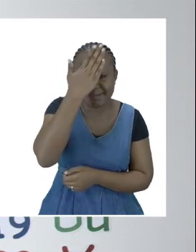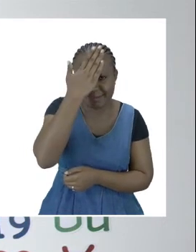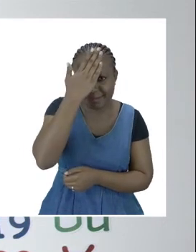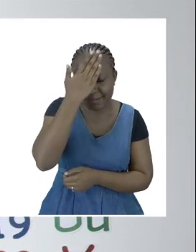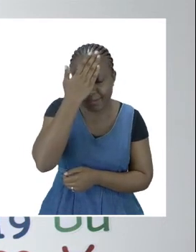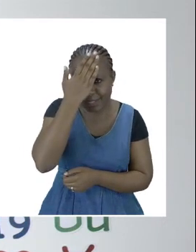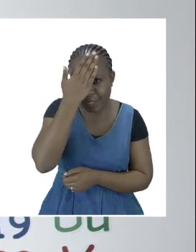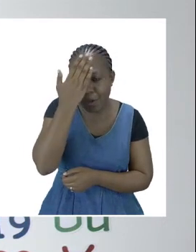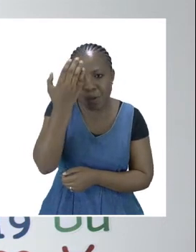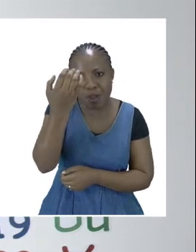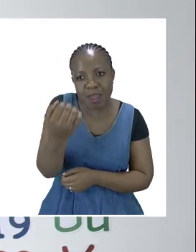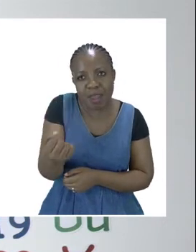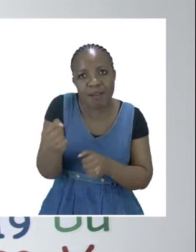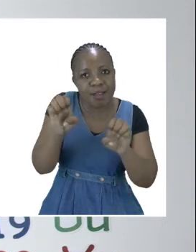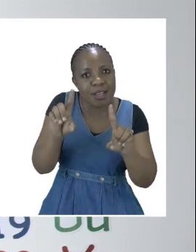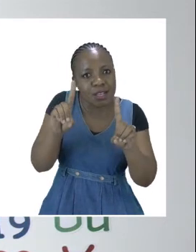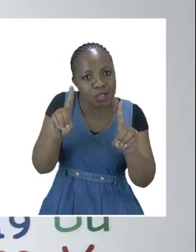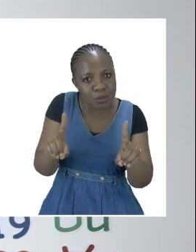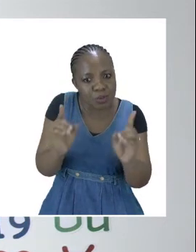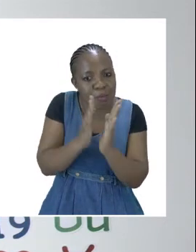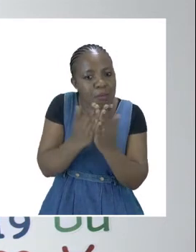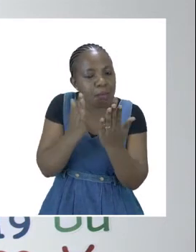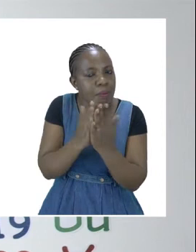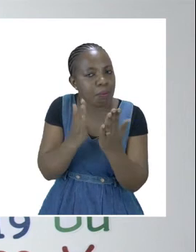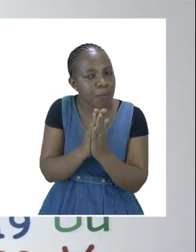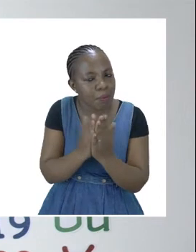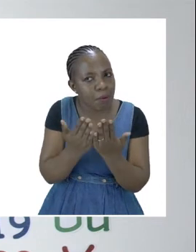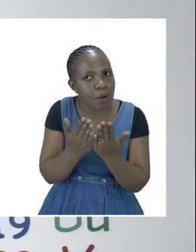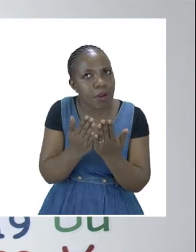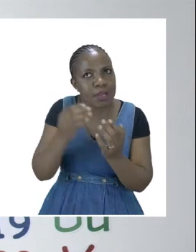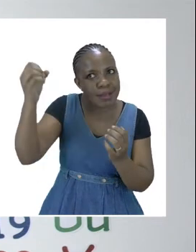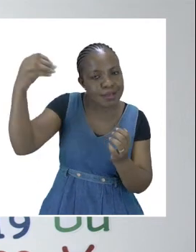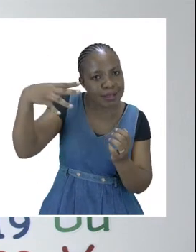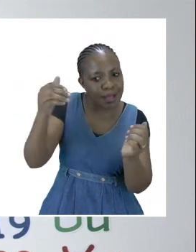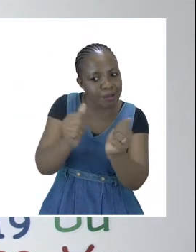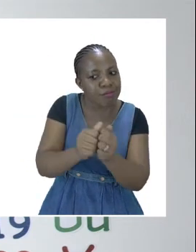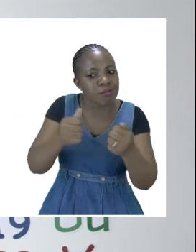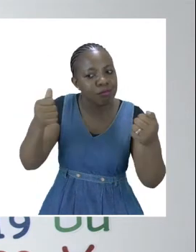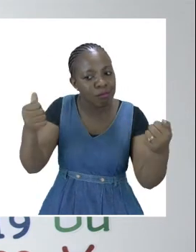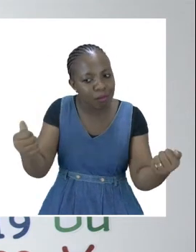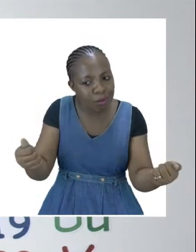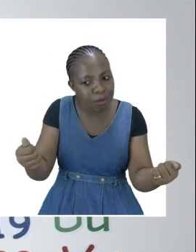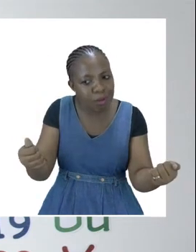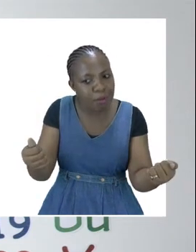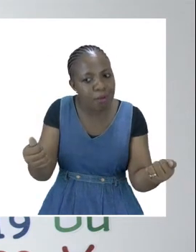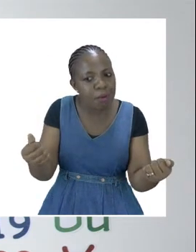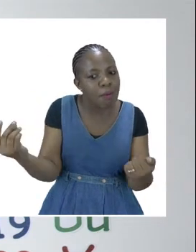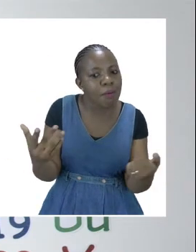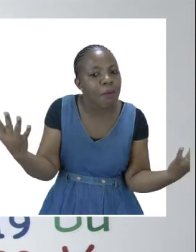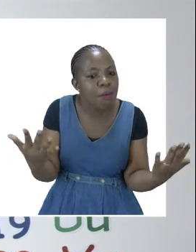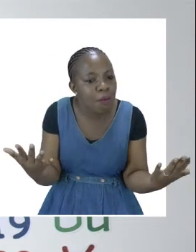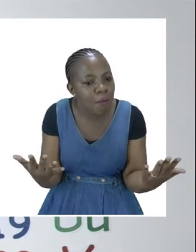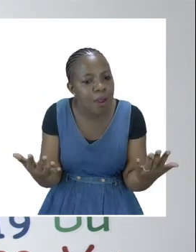booklet in our daily newspaper, street sales, or at your school every Monday